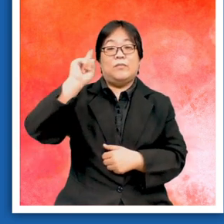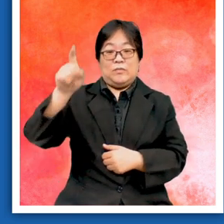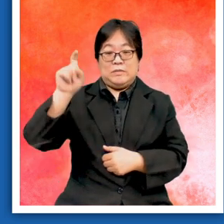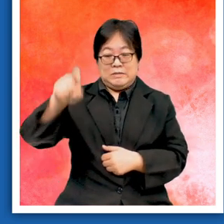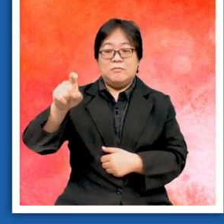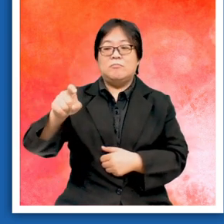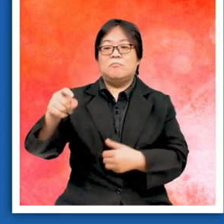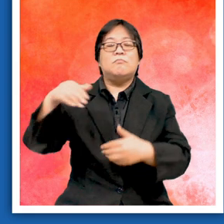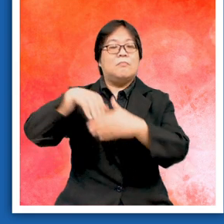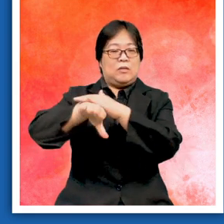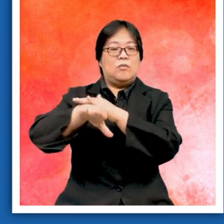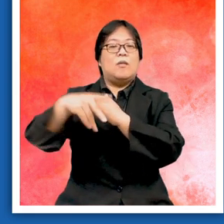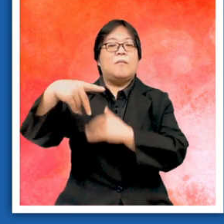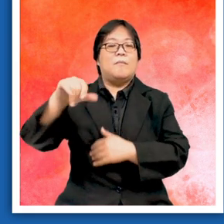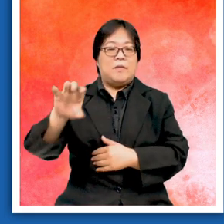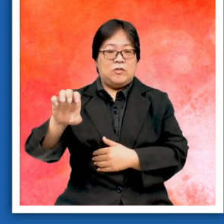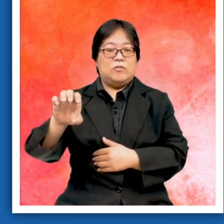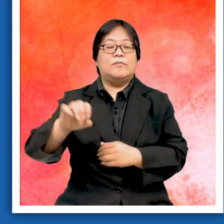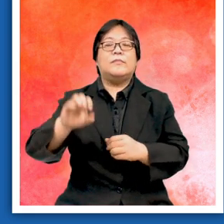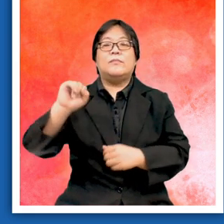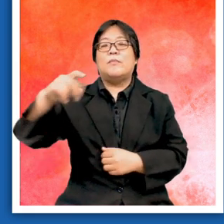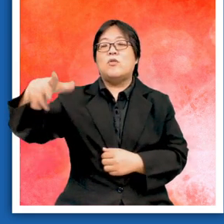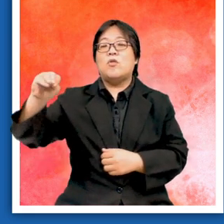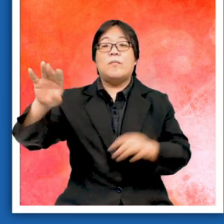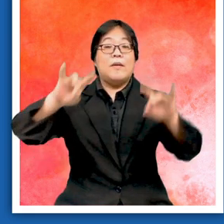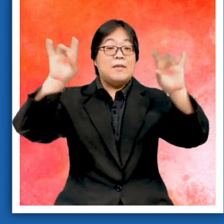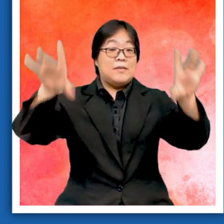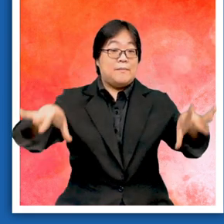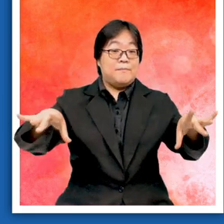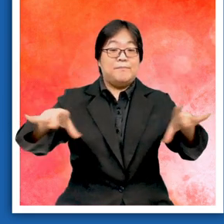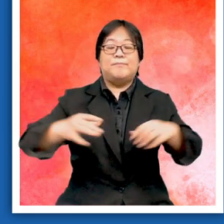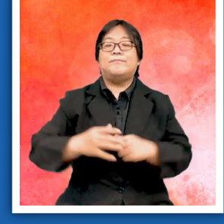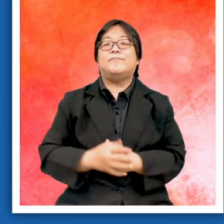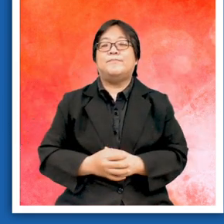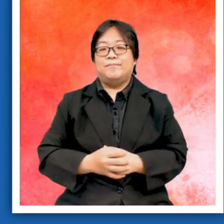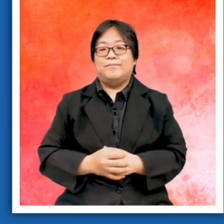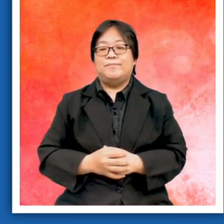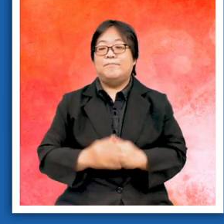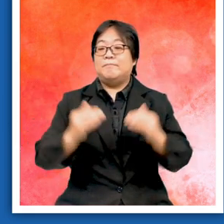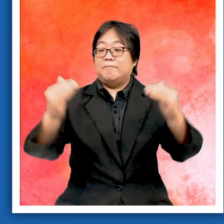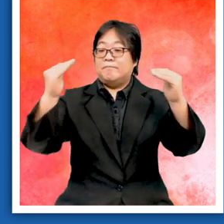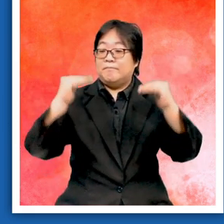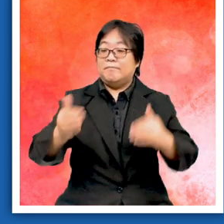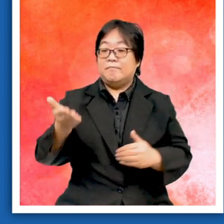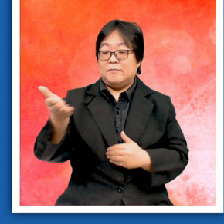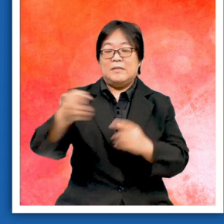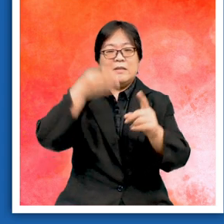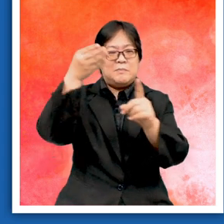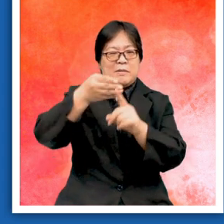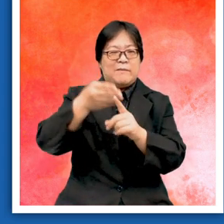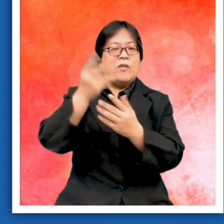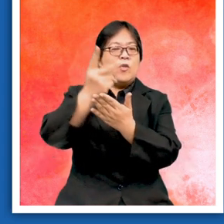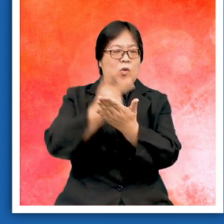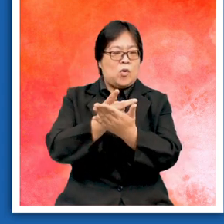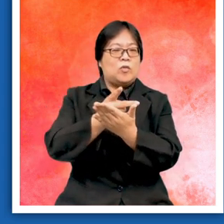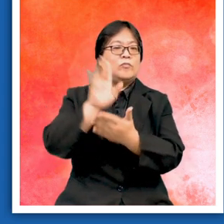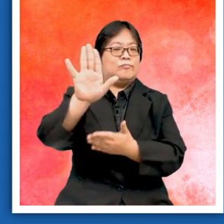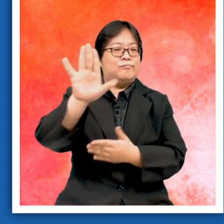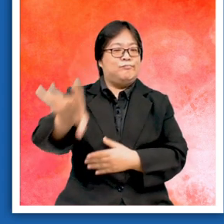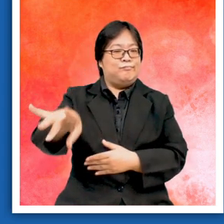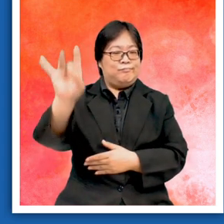to the page Spectrum exam, and then go to the specific course, and